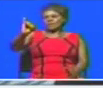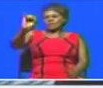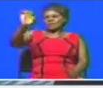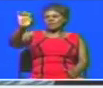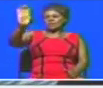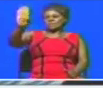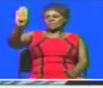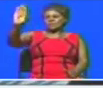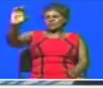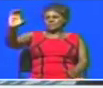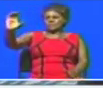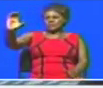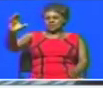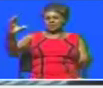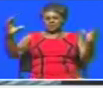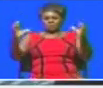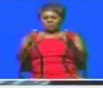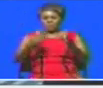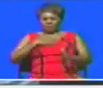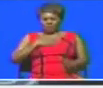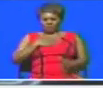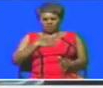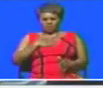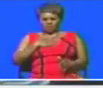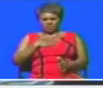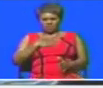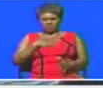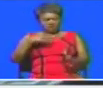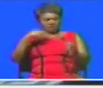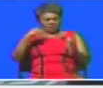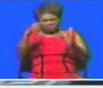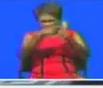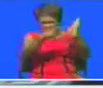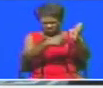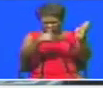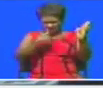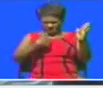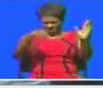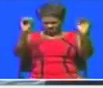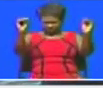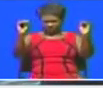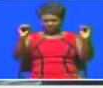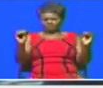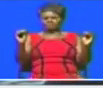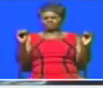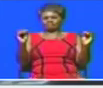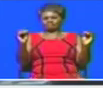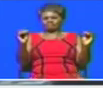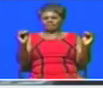commission, as a party, we have no conditions, we have